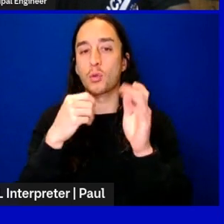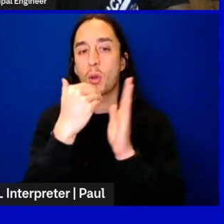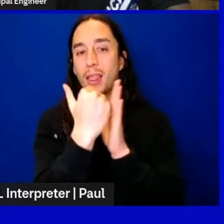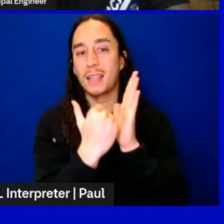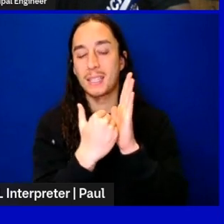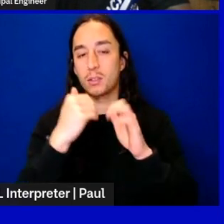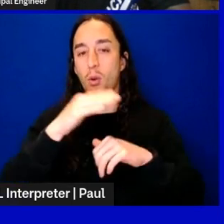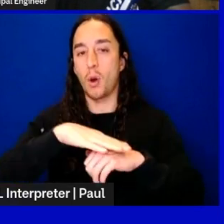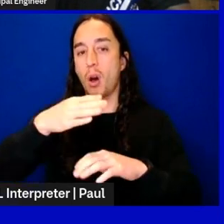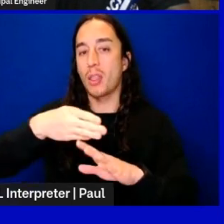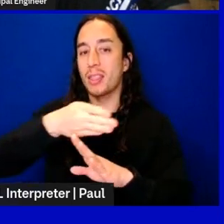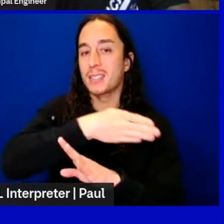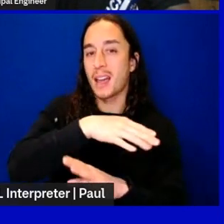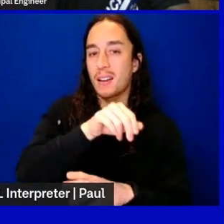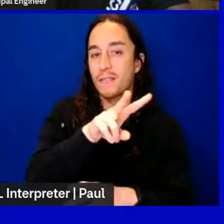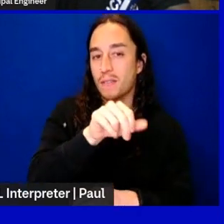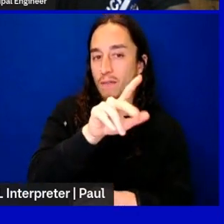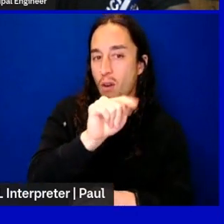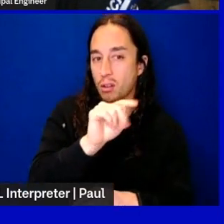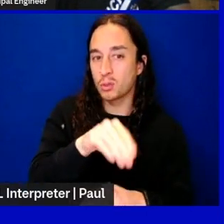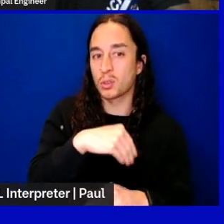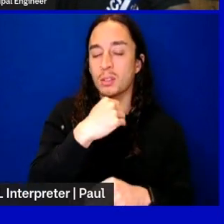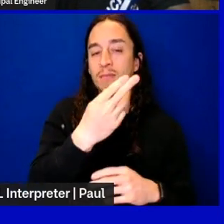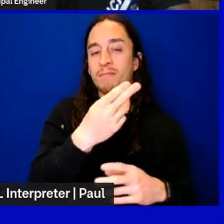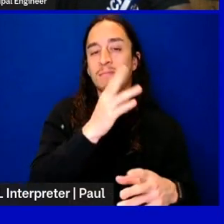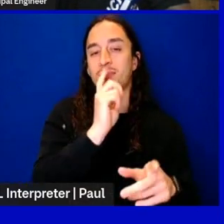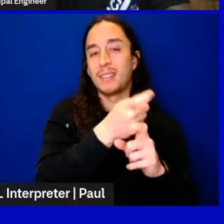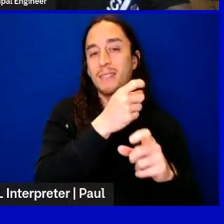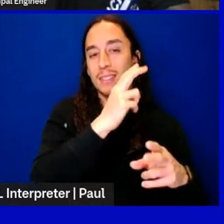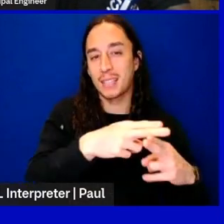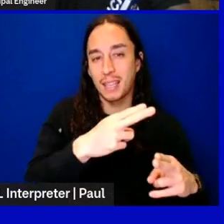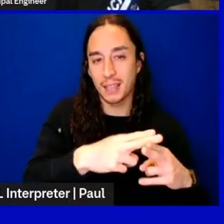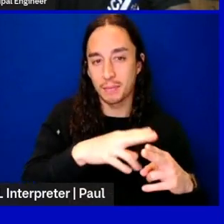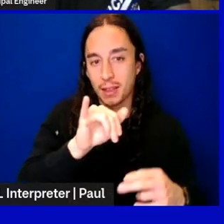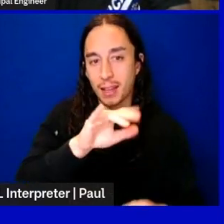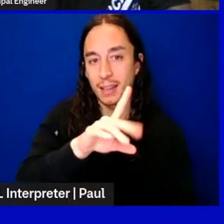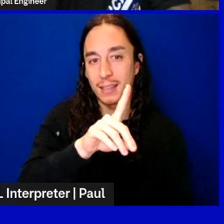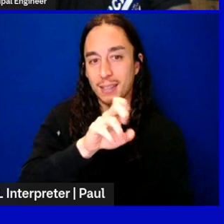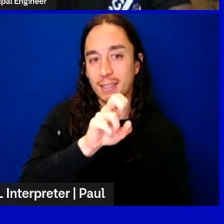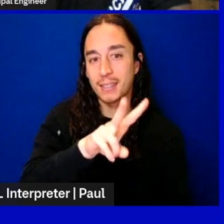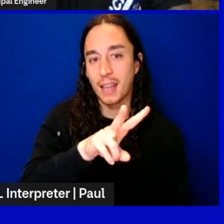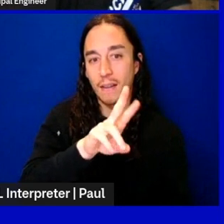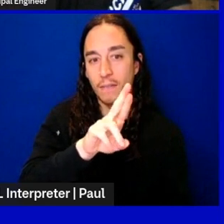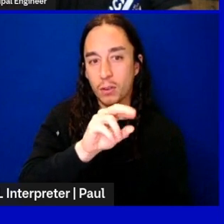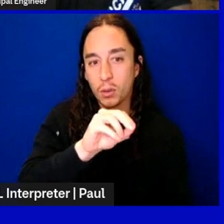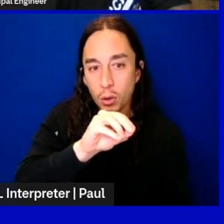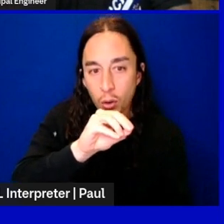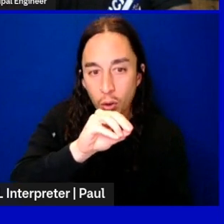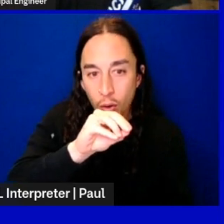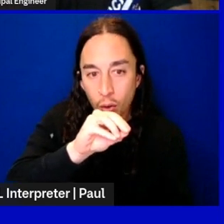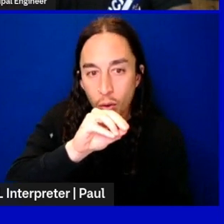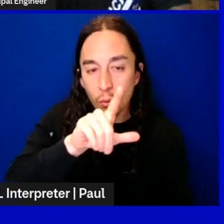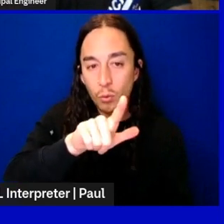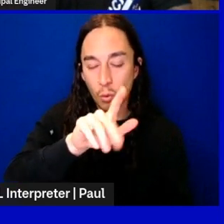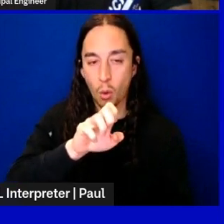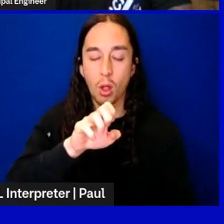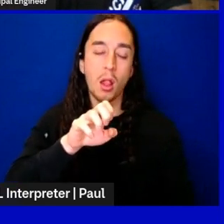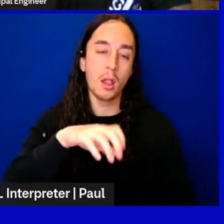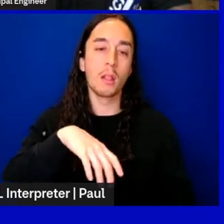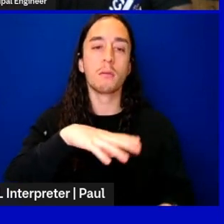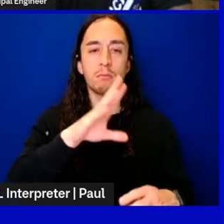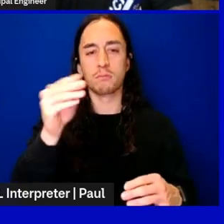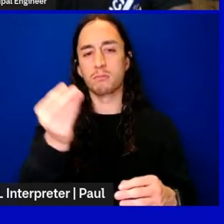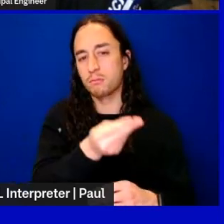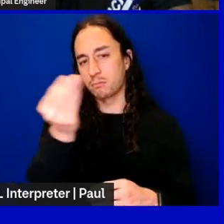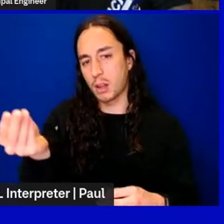So for that, we have given a name like dev role, capabilities at read and list. and we'll pass this information to this